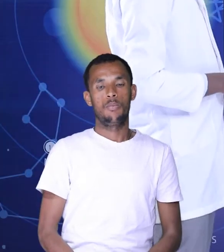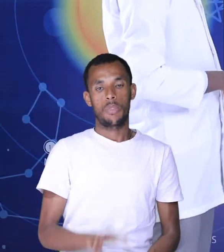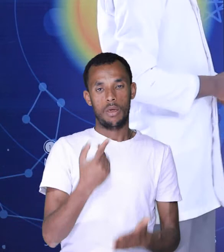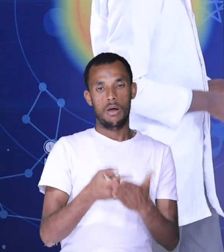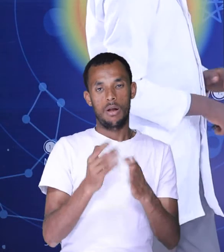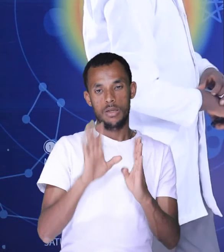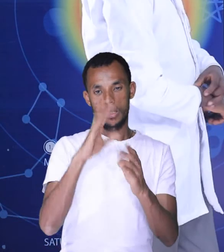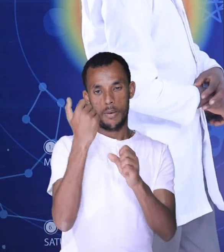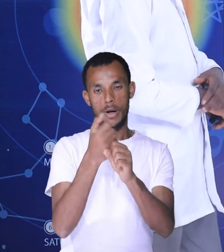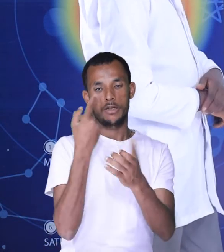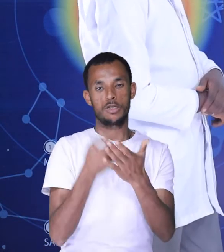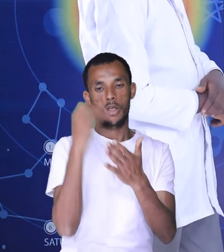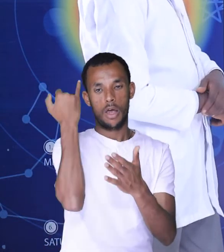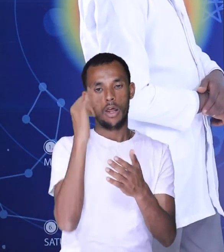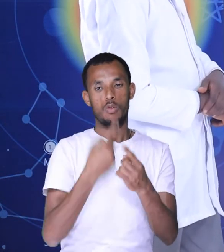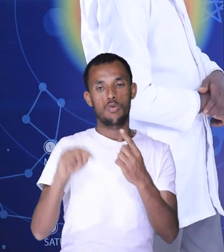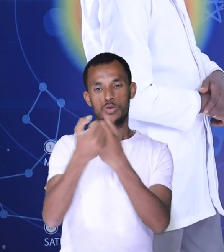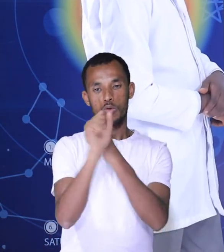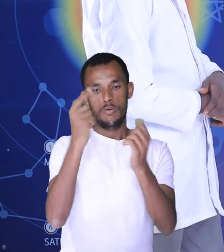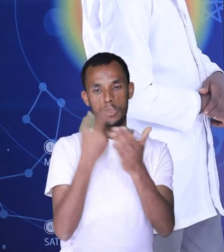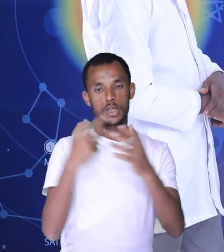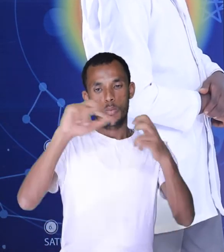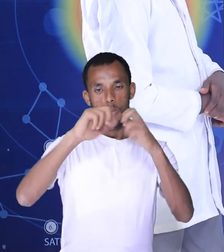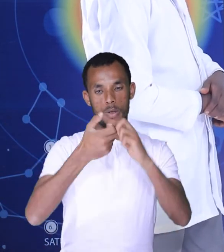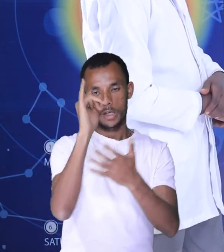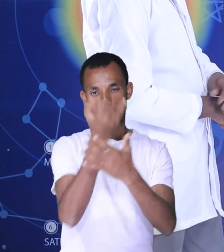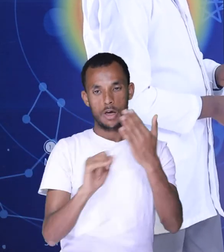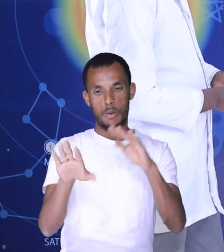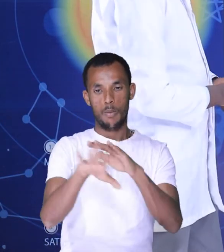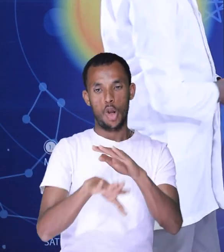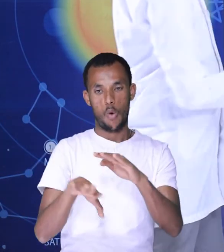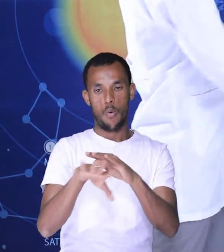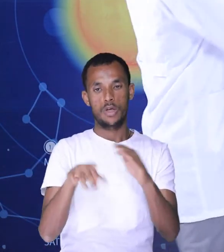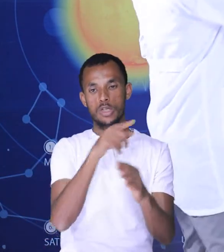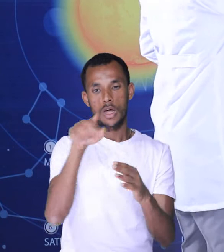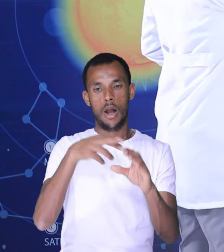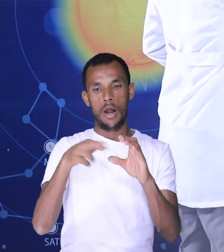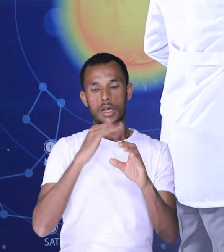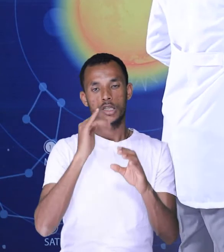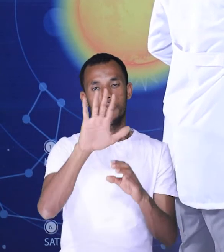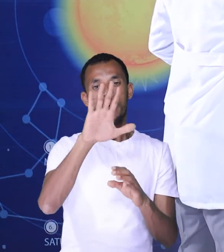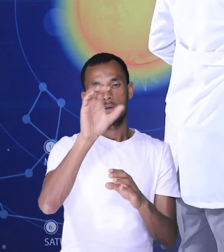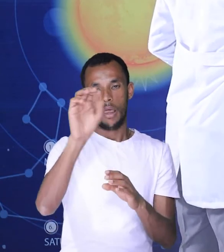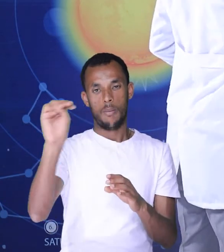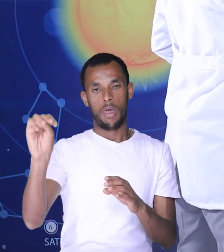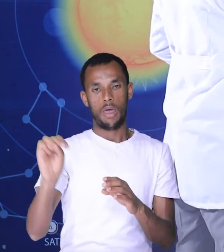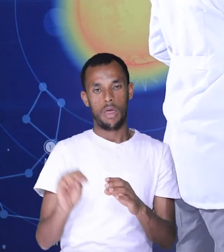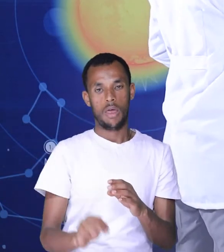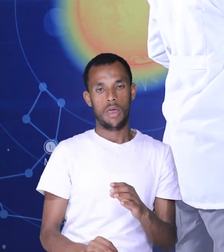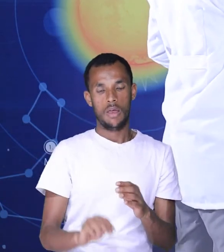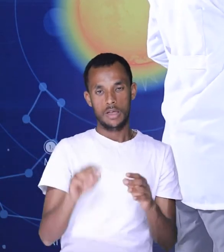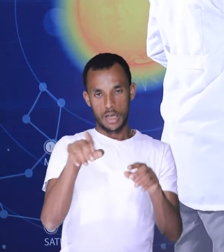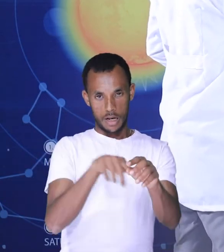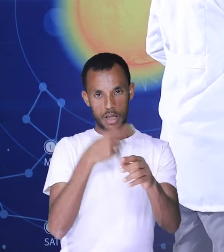Here, let's apply this idea to solve this problem. In the figure below, the radius is 5 centimeter.